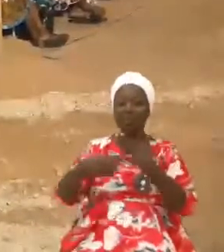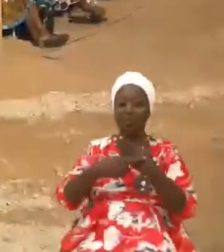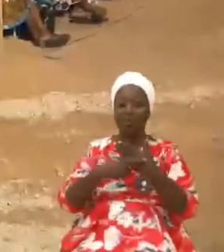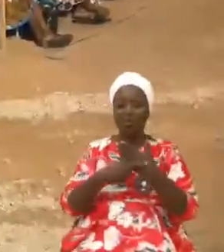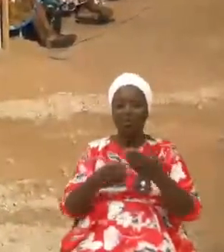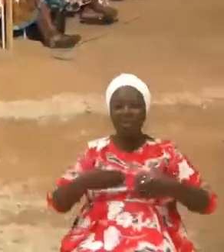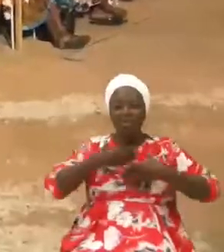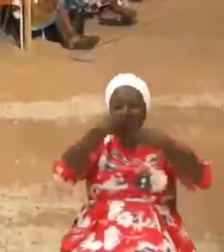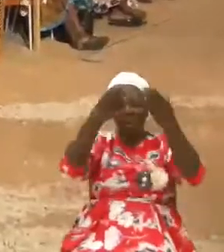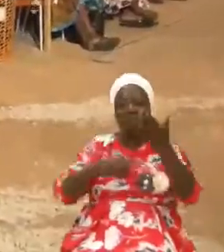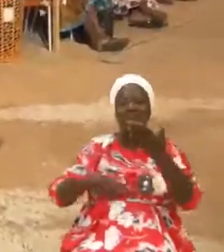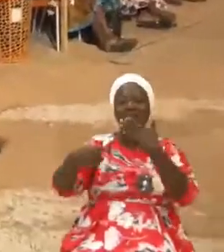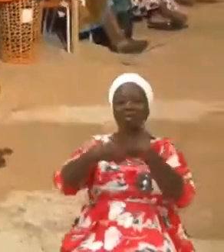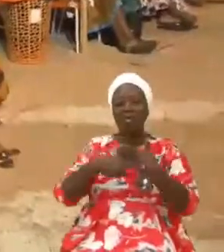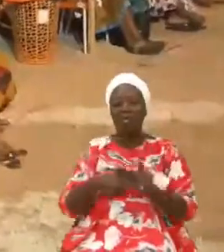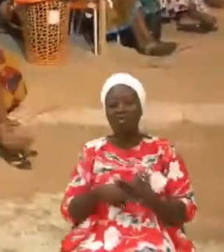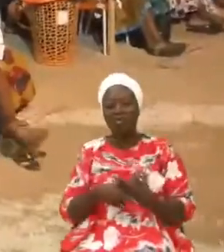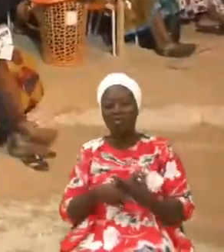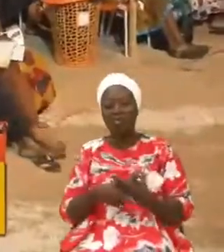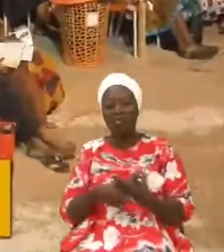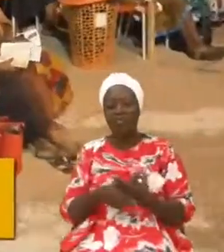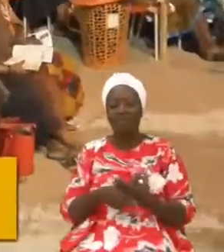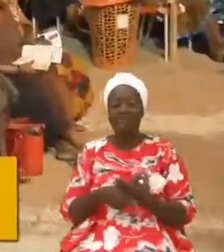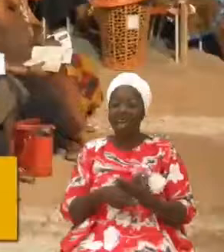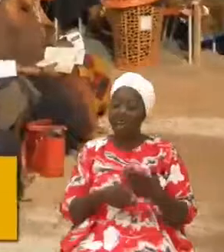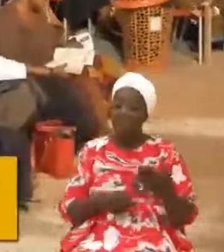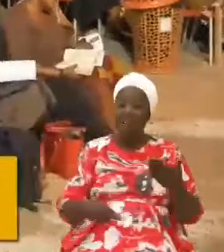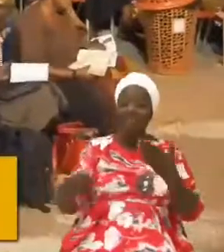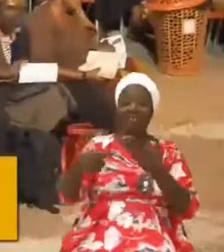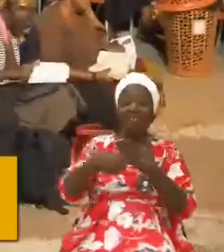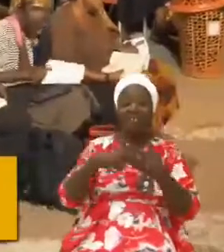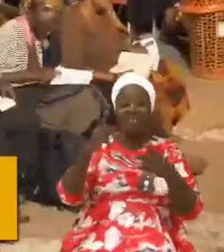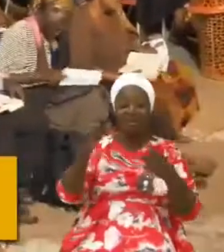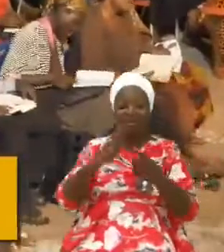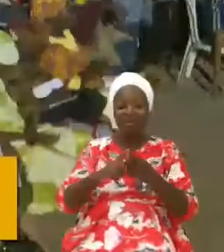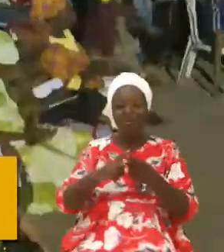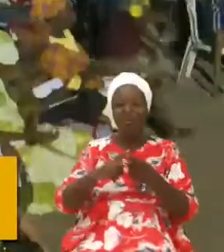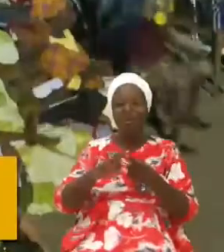is restoration. Somebody help me shout restoration.